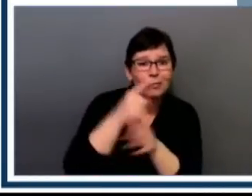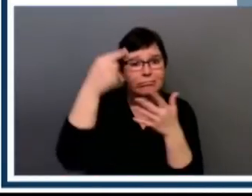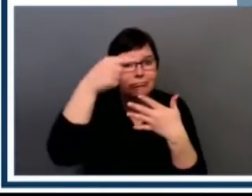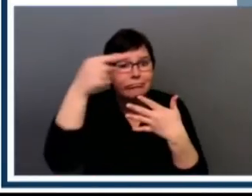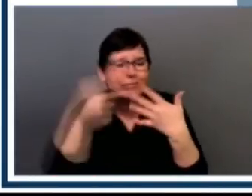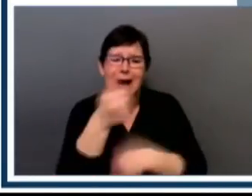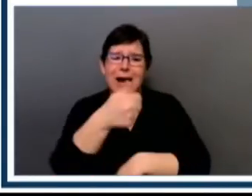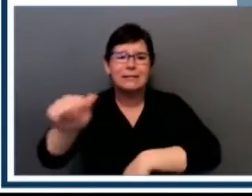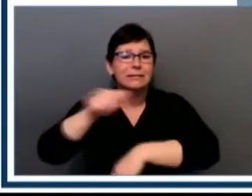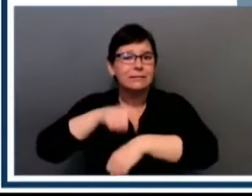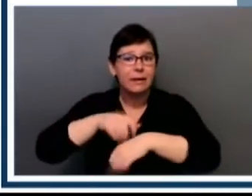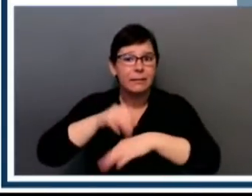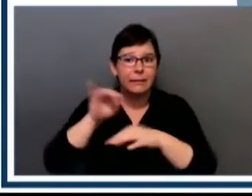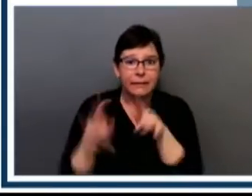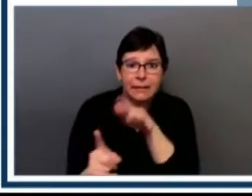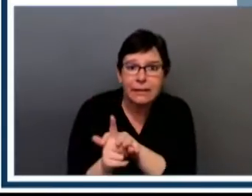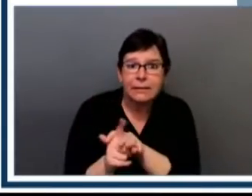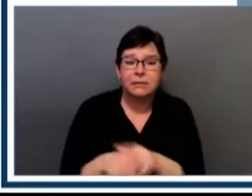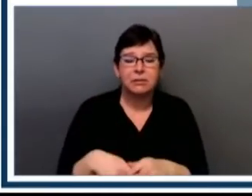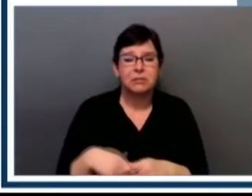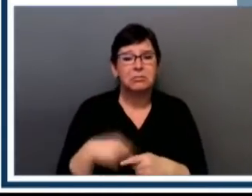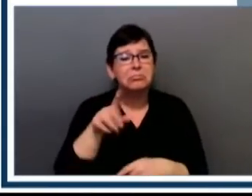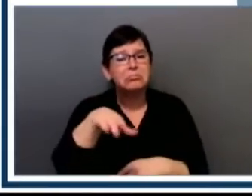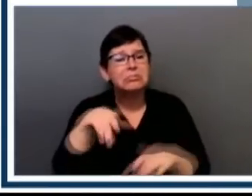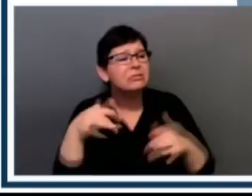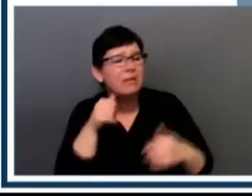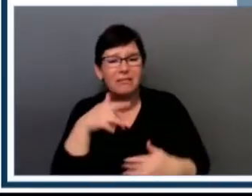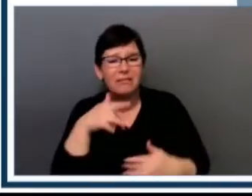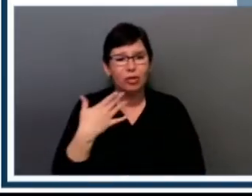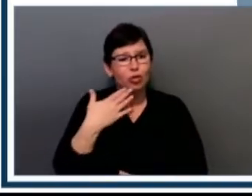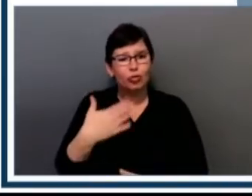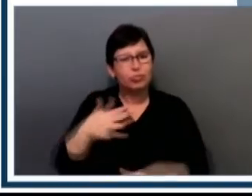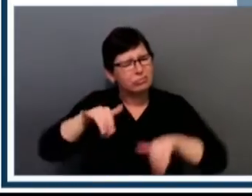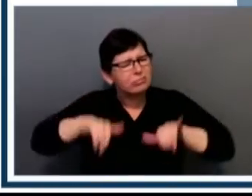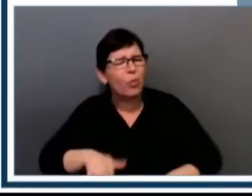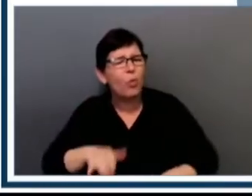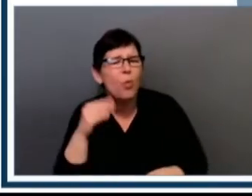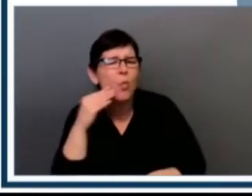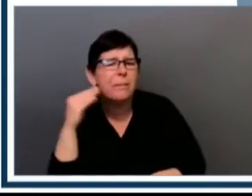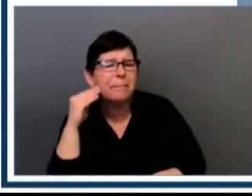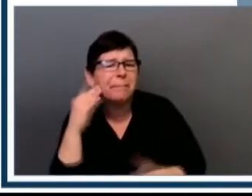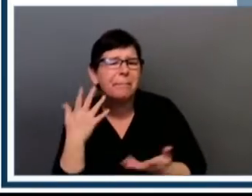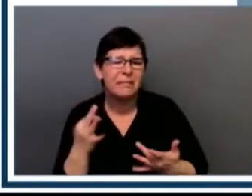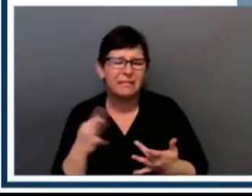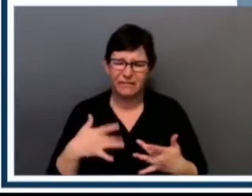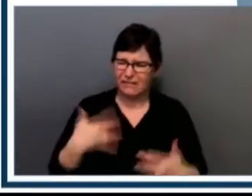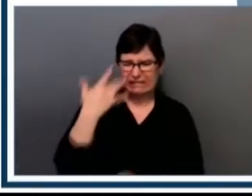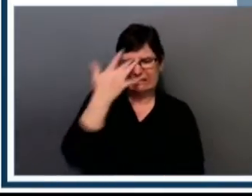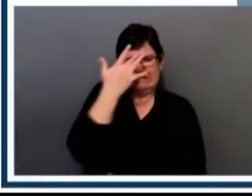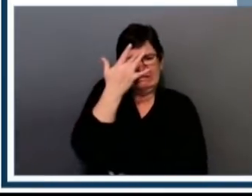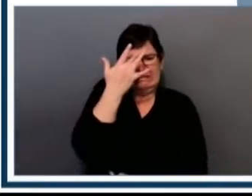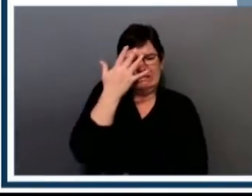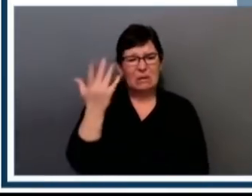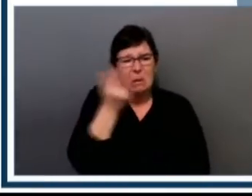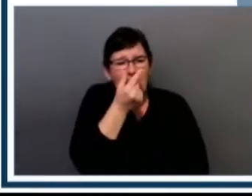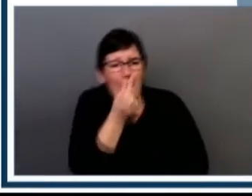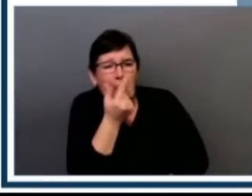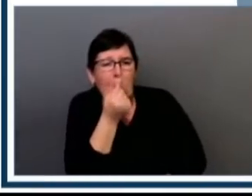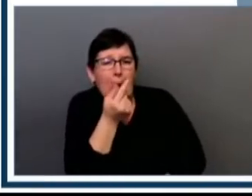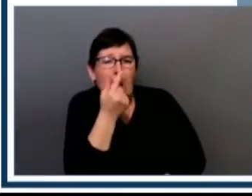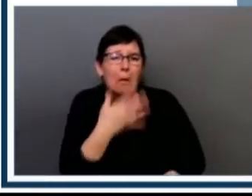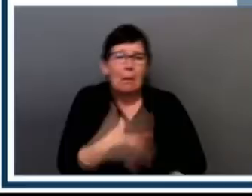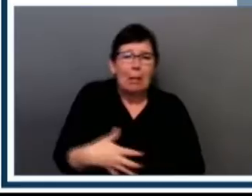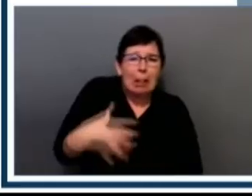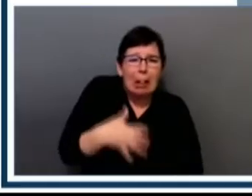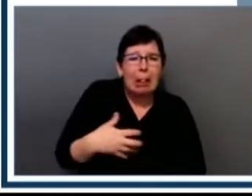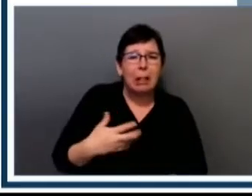for severe disease. We can continue to wash our hands and clean high-touch surfaces. We can continue to wear masks in indoor